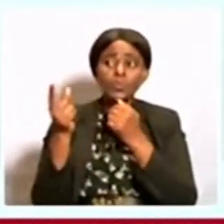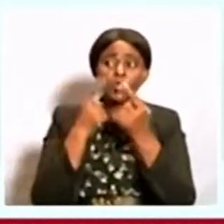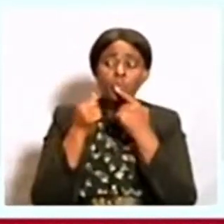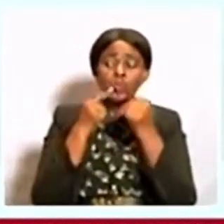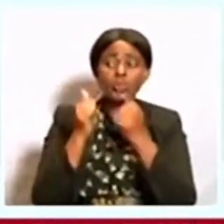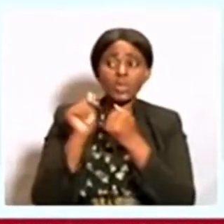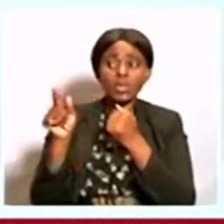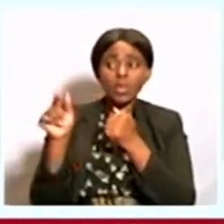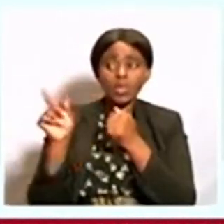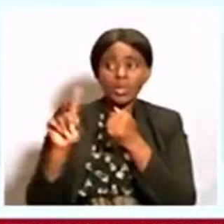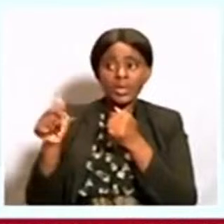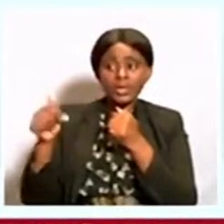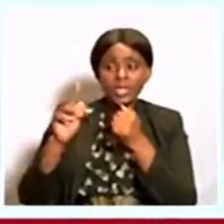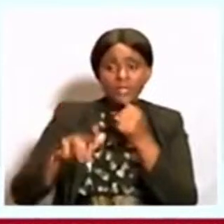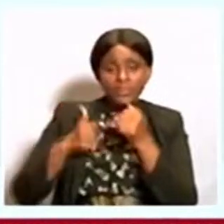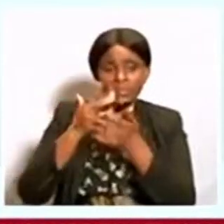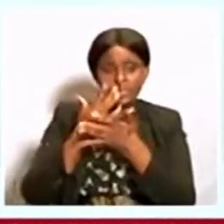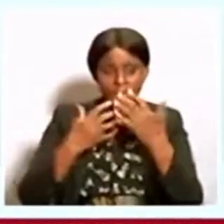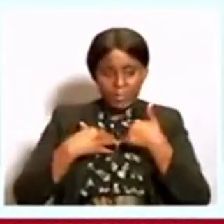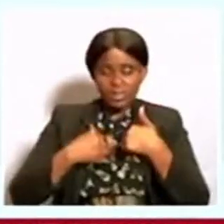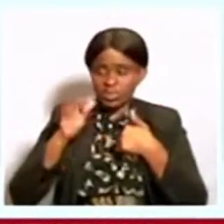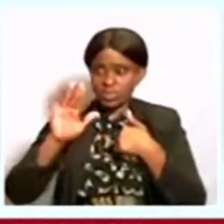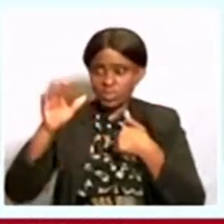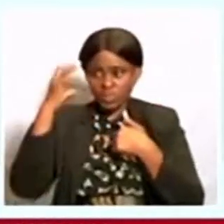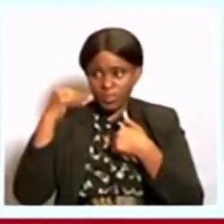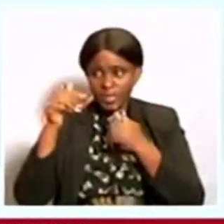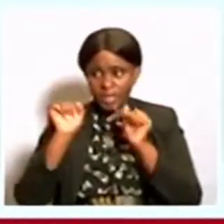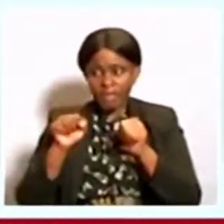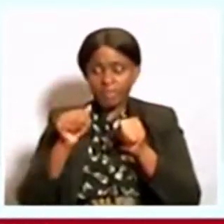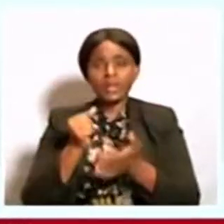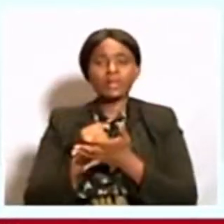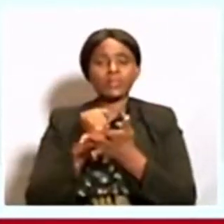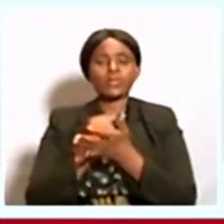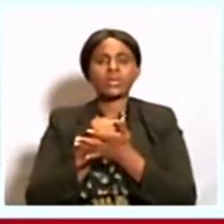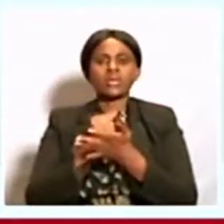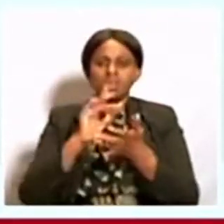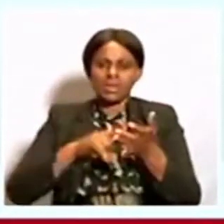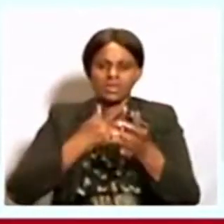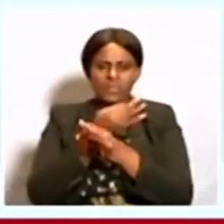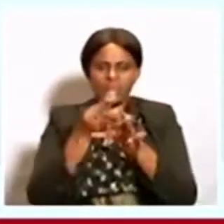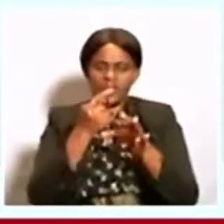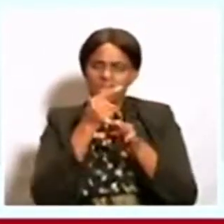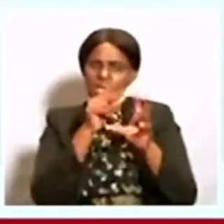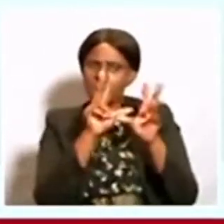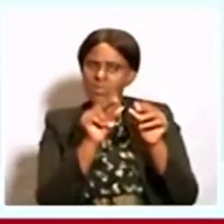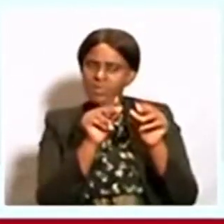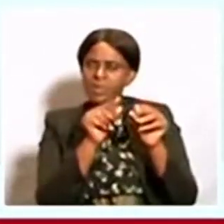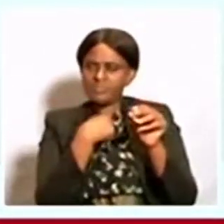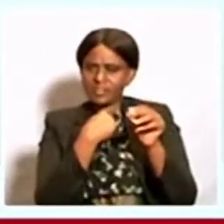So where you feel somebody, one of your officers is able to help you, please feel free to say no. Let me call upon